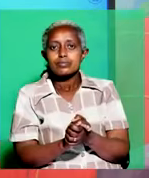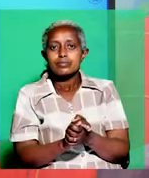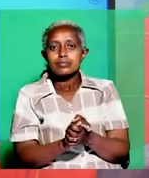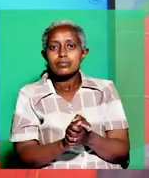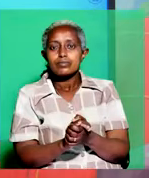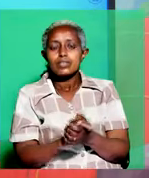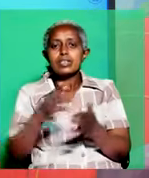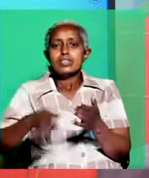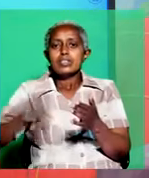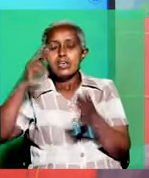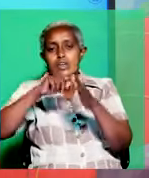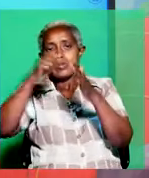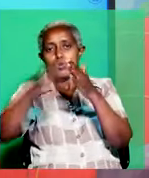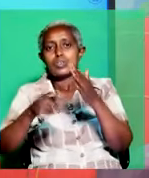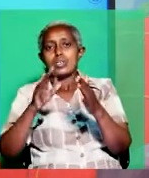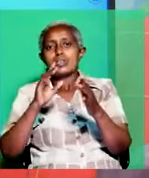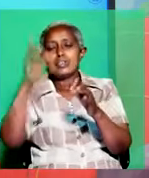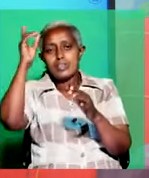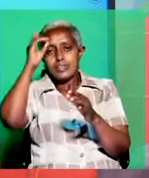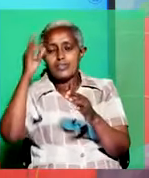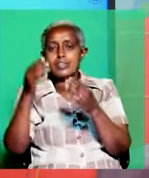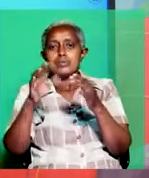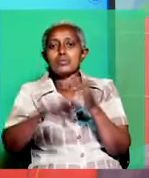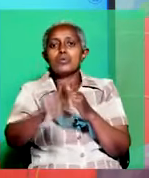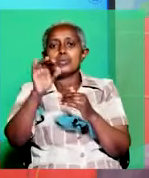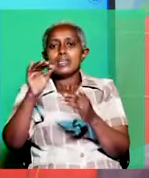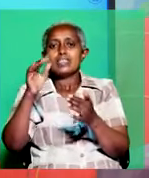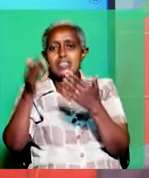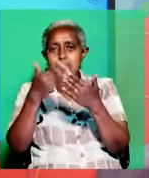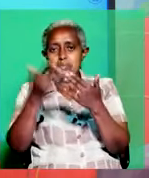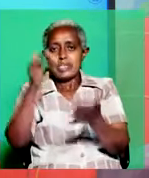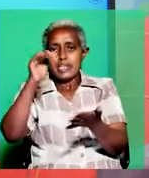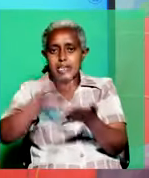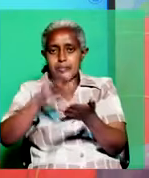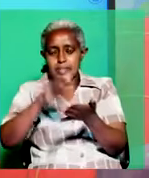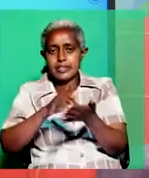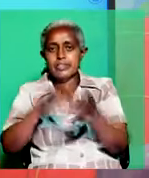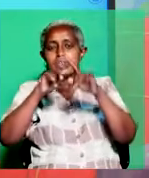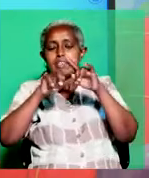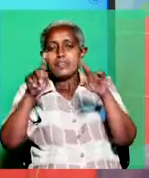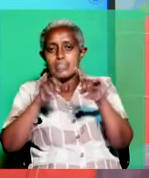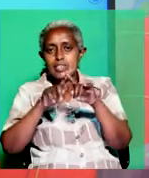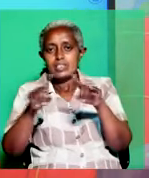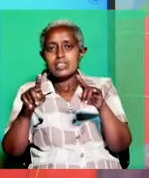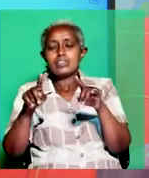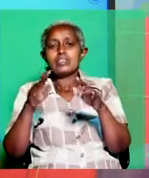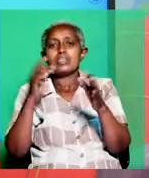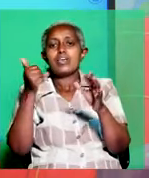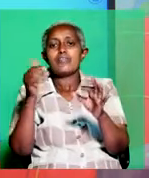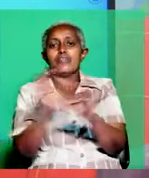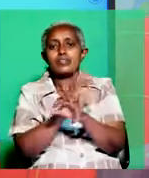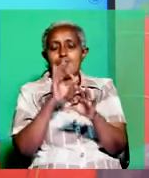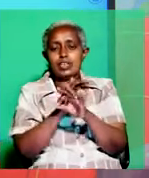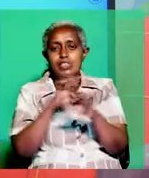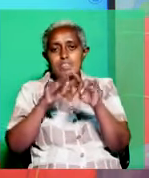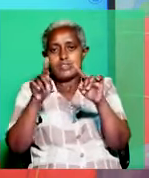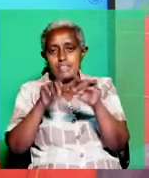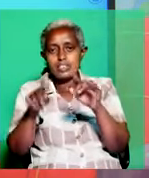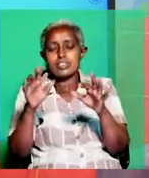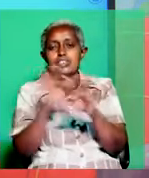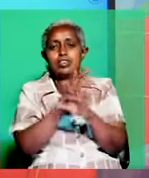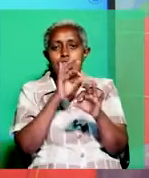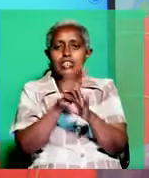The higher order derivatives are obtained by simply repeated differentiating a function. Simply you differentiate a